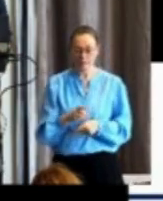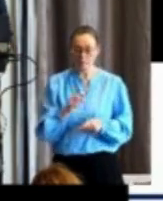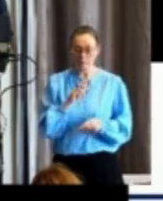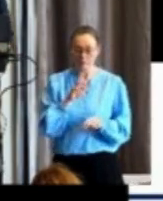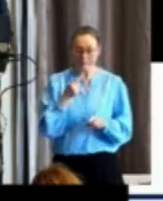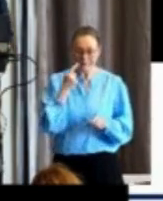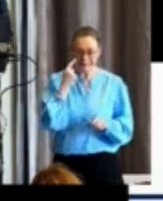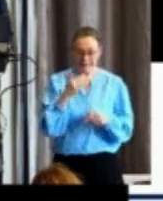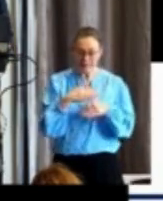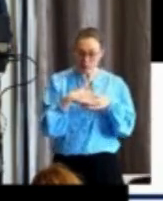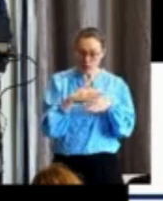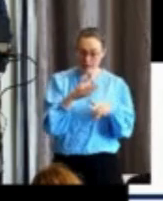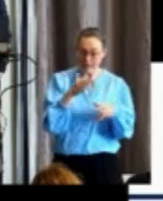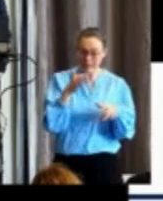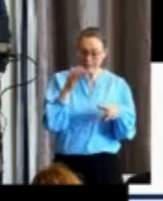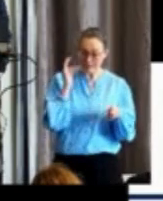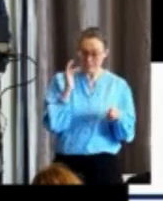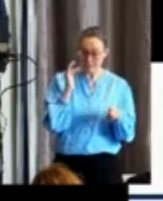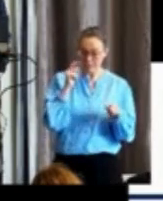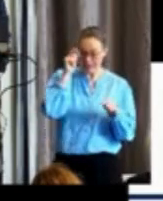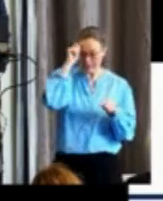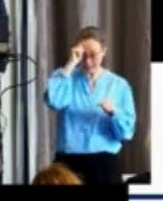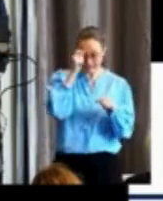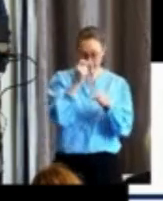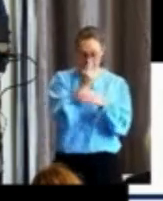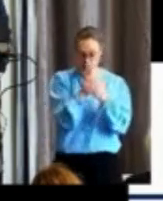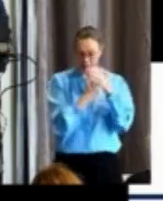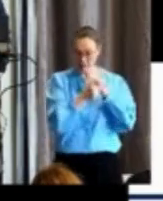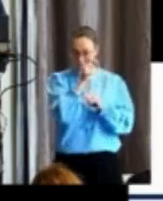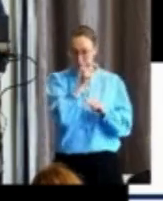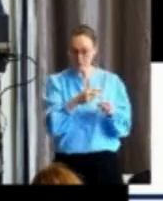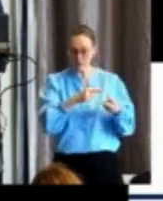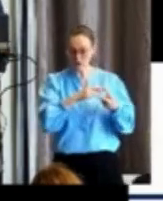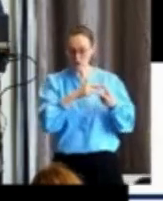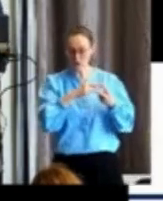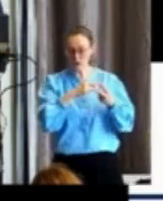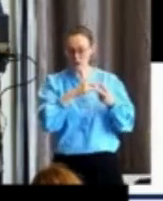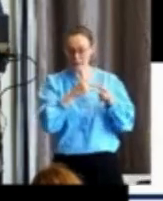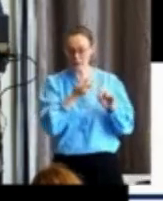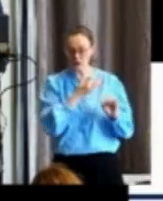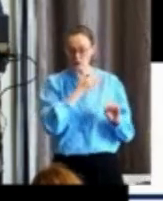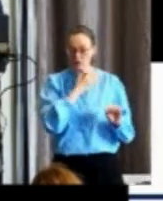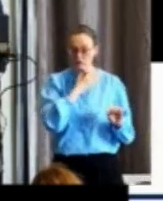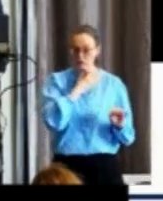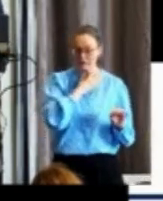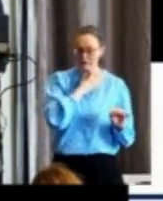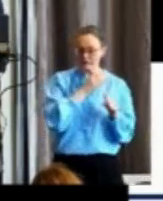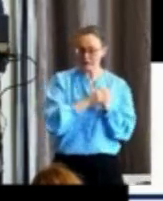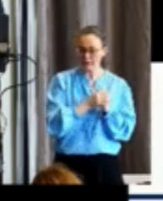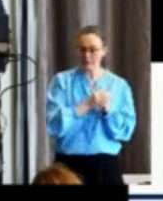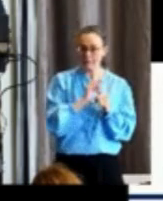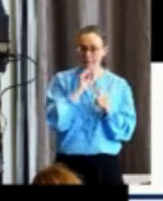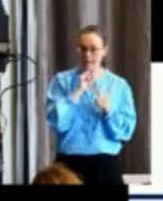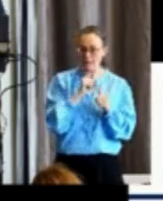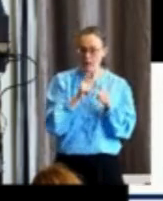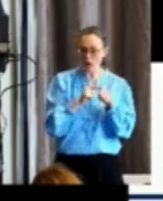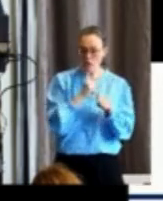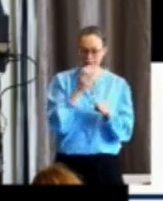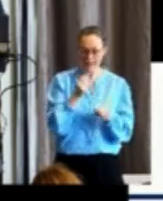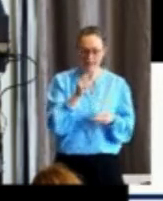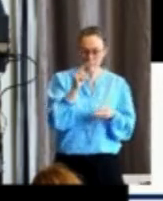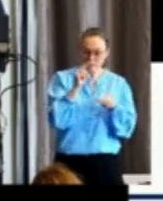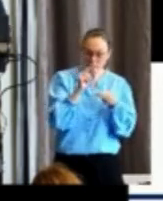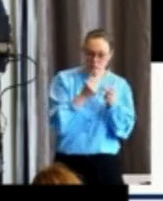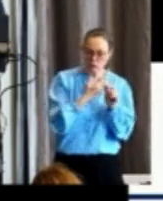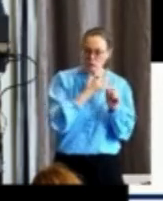pronounced when you take into account their individual's genetic risk loci. So this already appreciated genetic